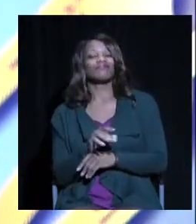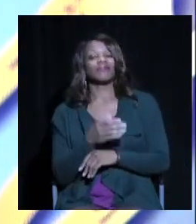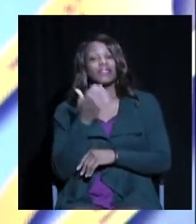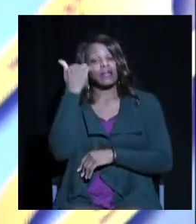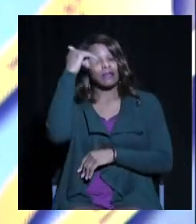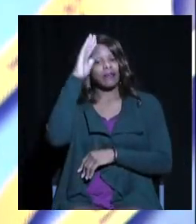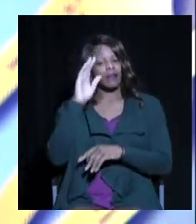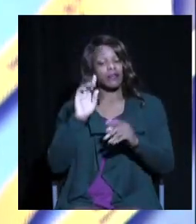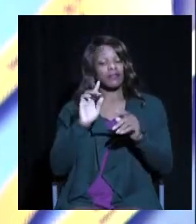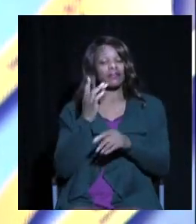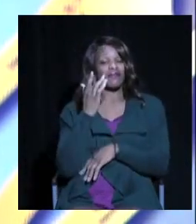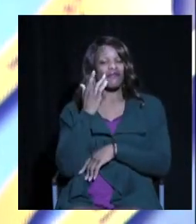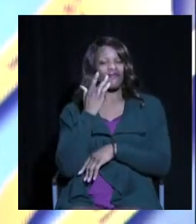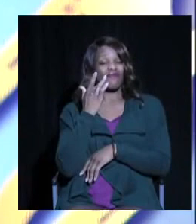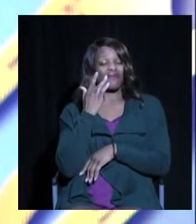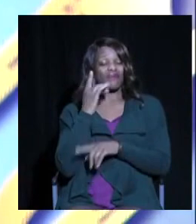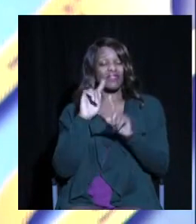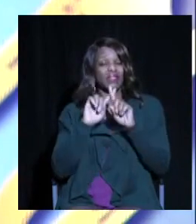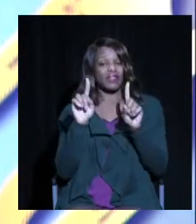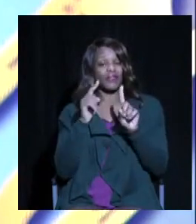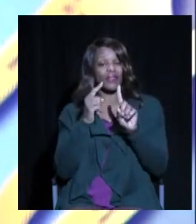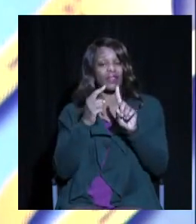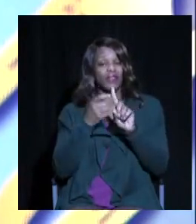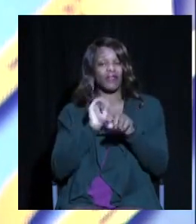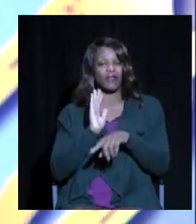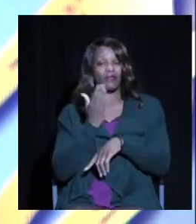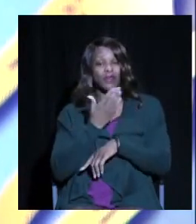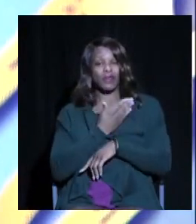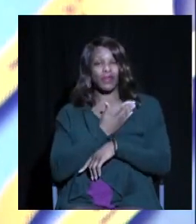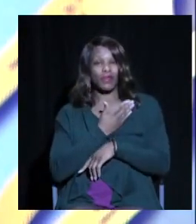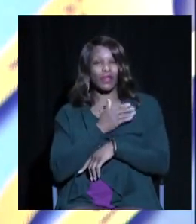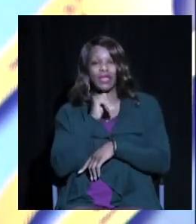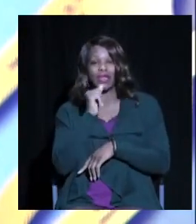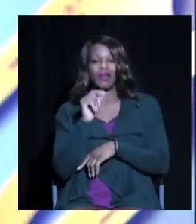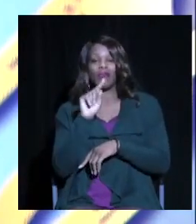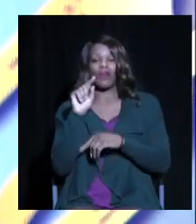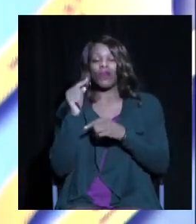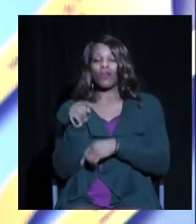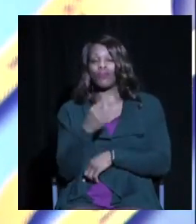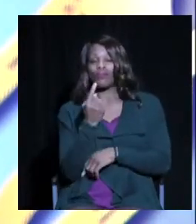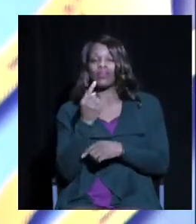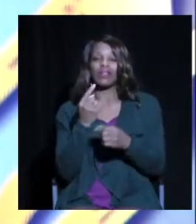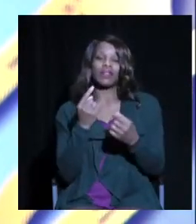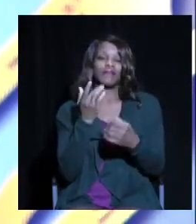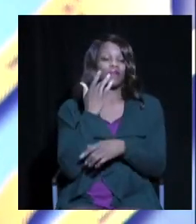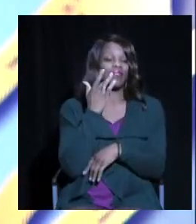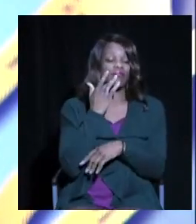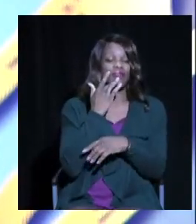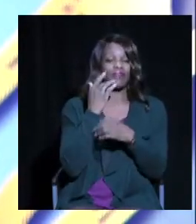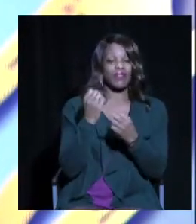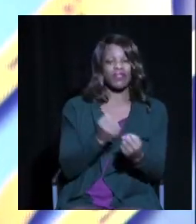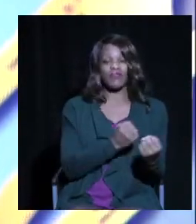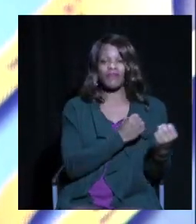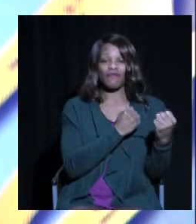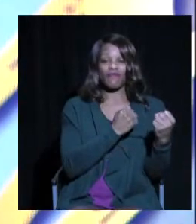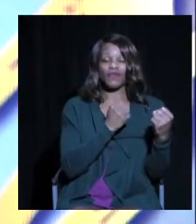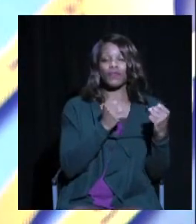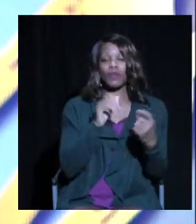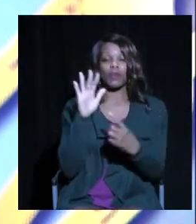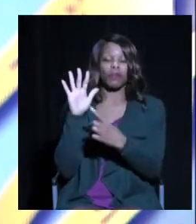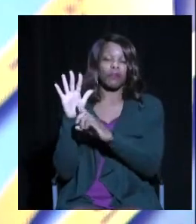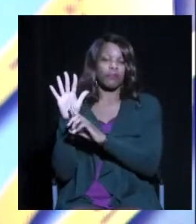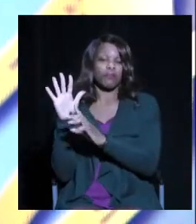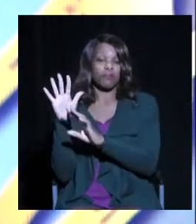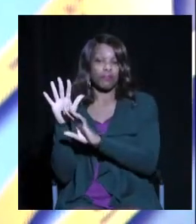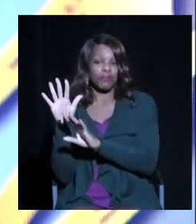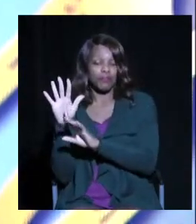is different than ours, right? God doesn't just favor the powerful or the popular. God's favor is unmerited. It